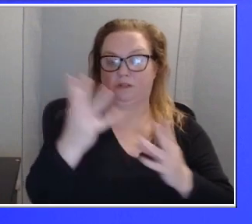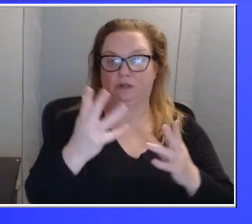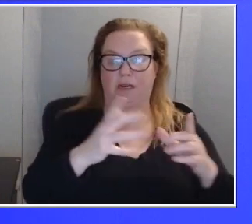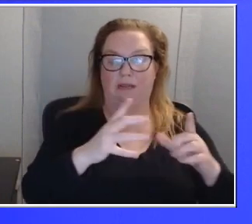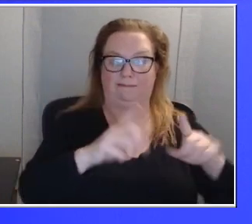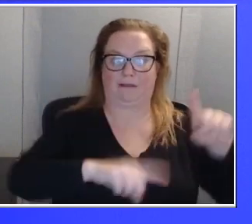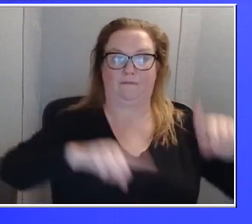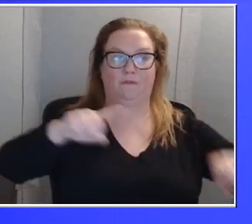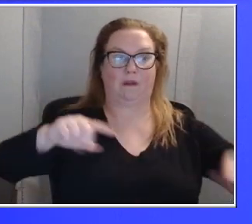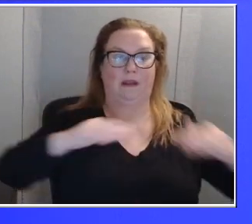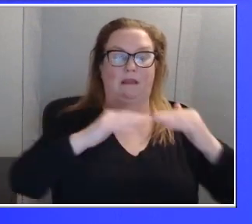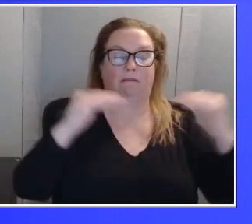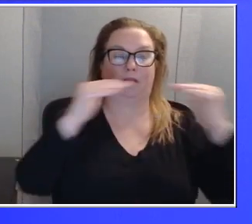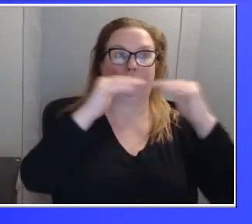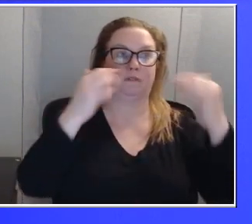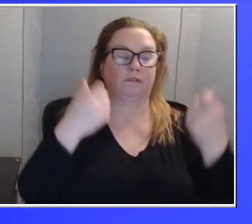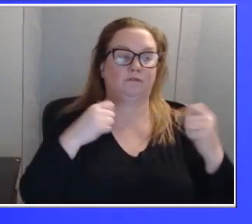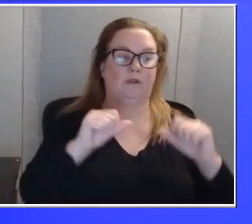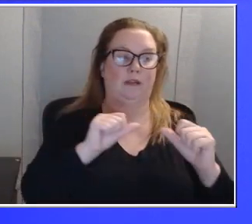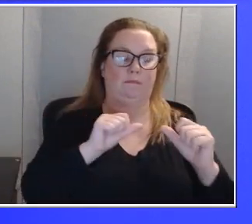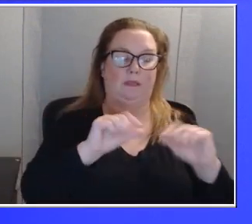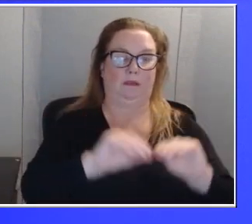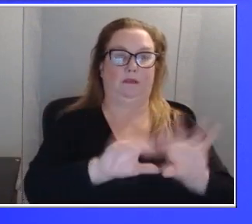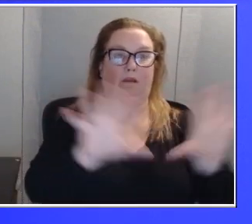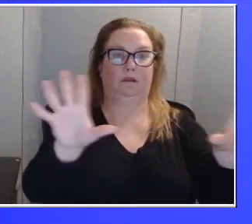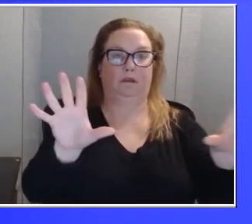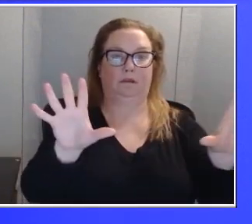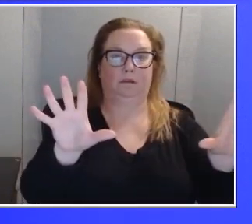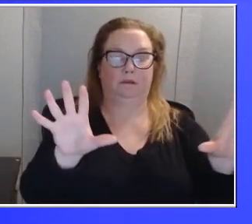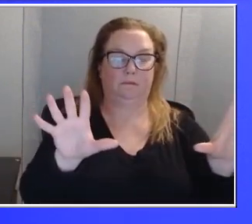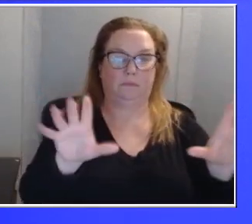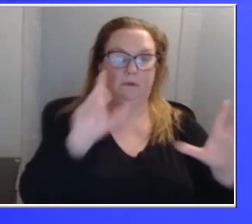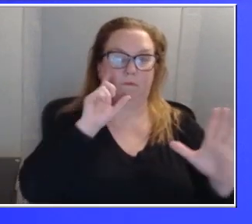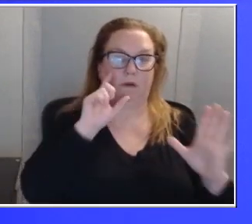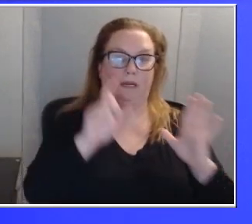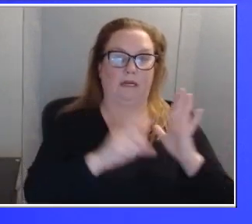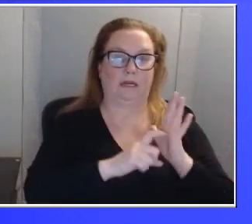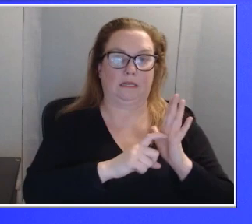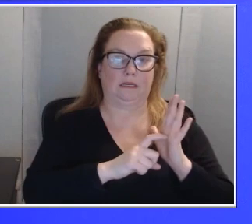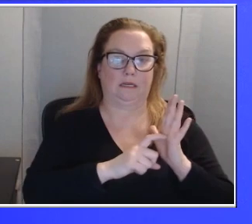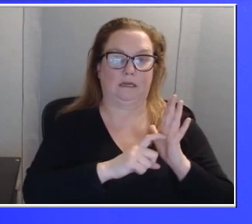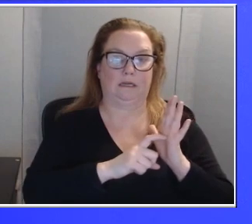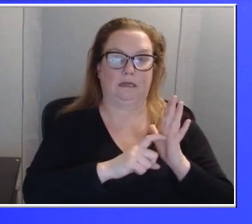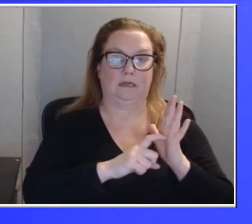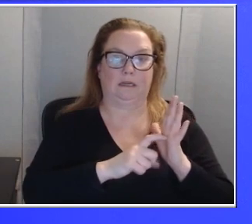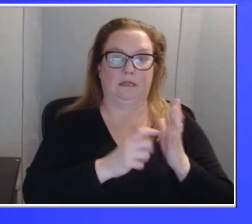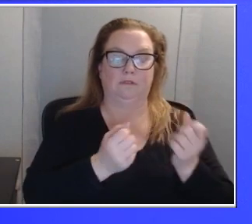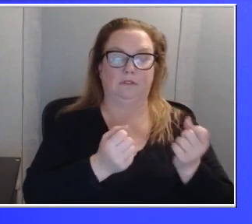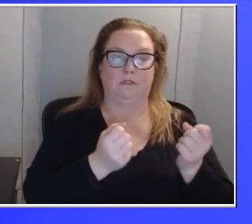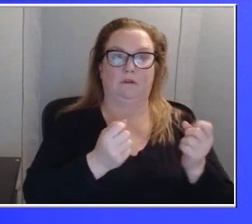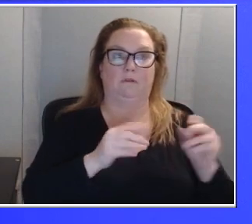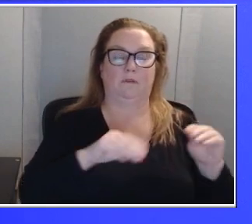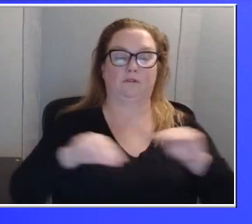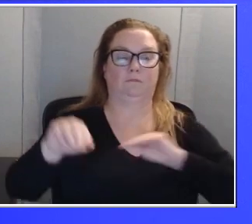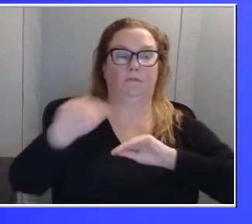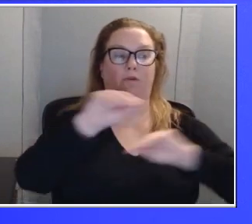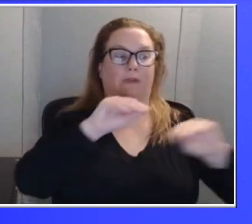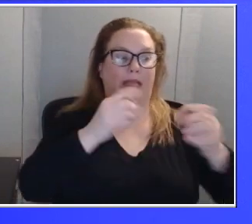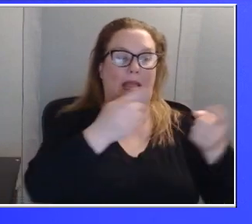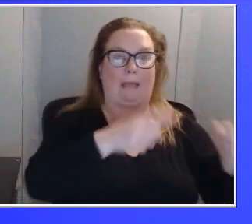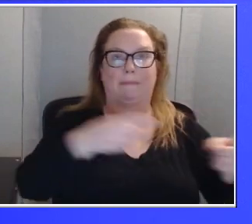and trying to be as transparent as possible, but recognizing there were so many moving pieces and so much new that was